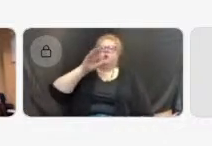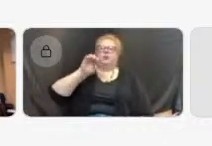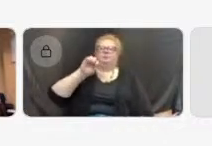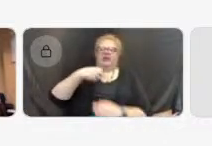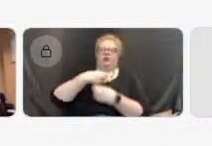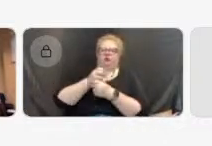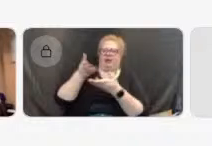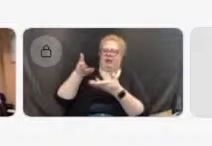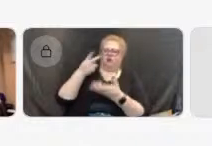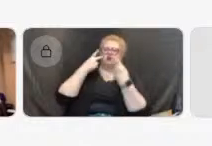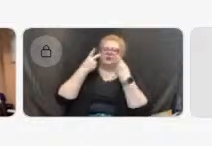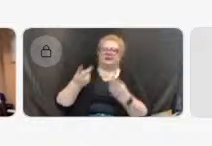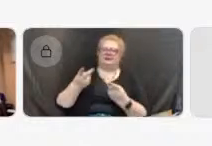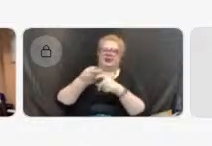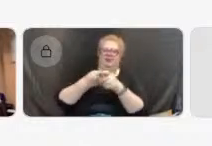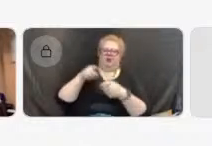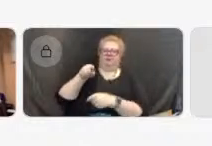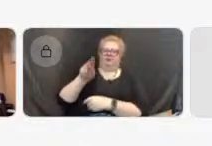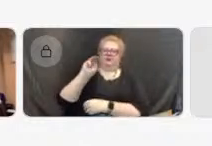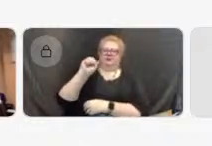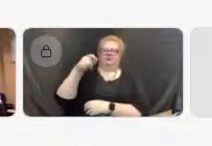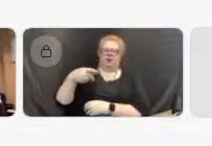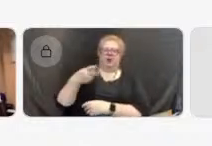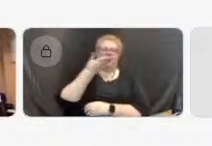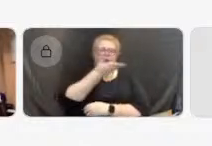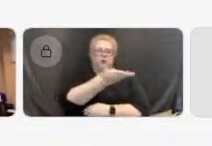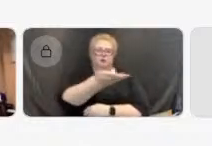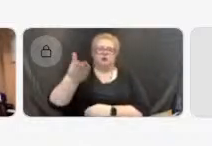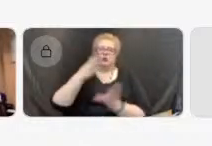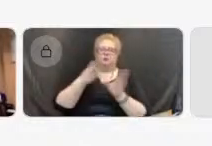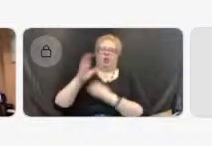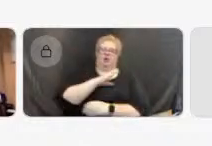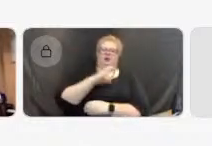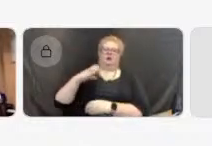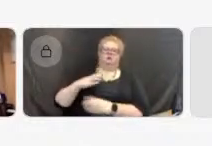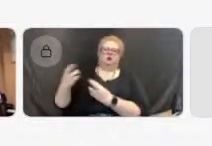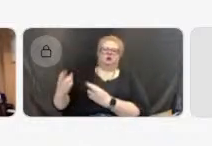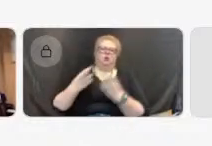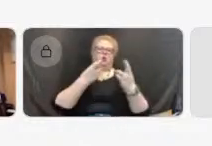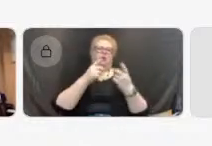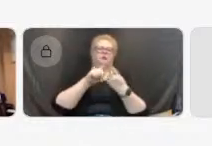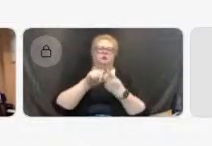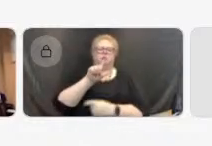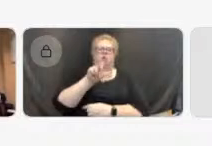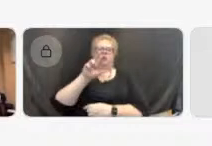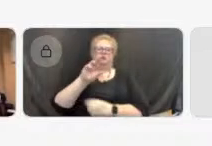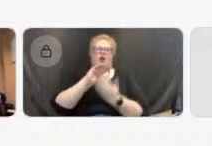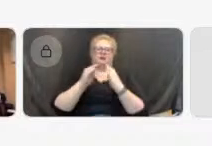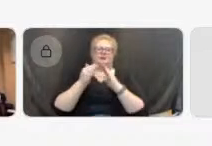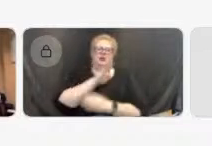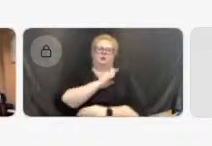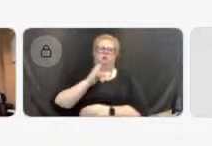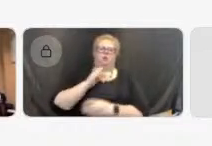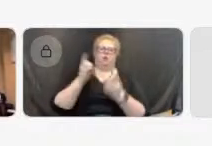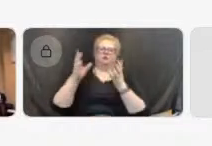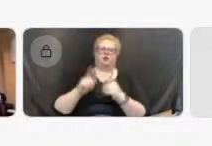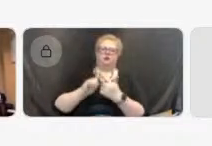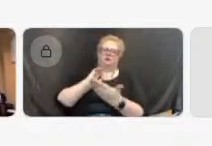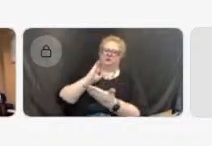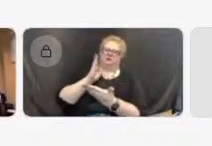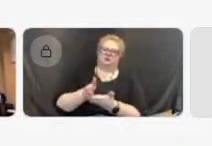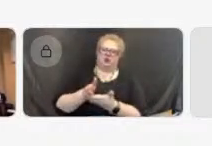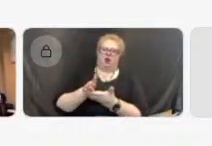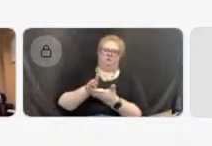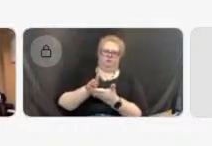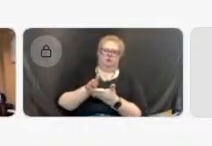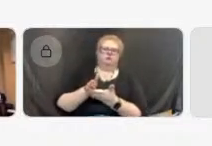are aware, you, the Planning Commission, are the recommending body to the City Board of Directors to stop the creation of such an